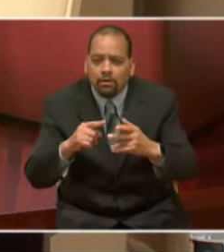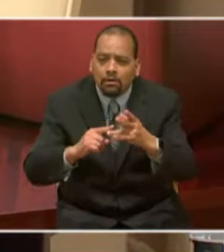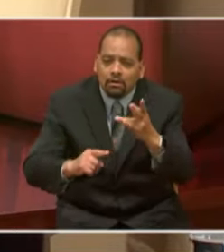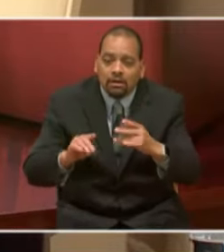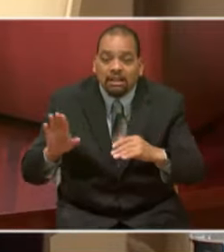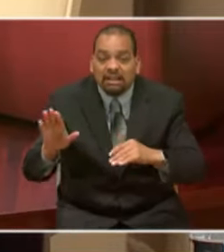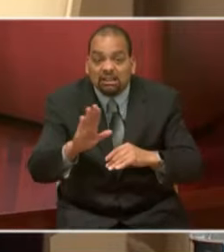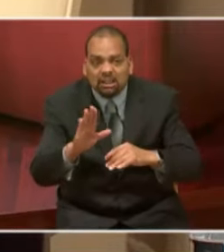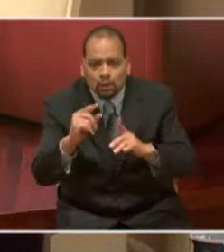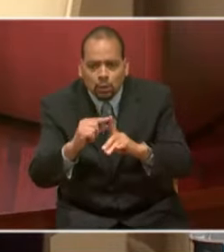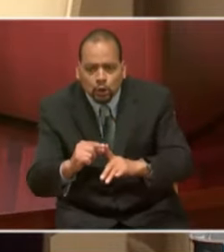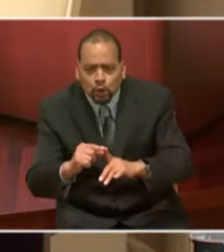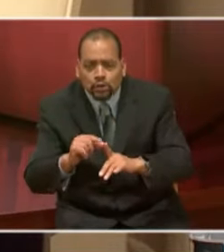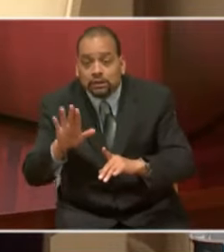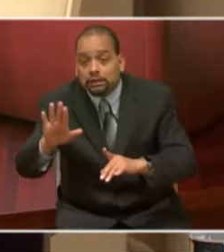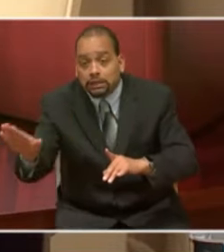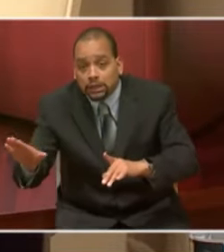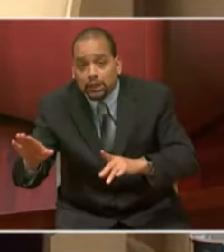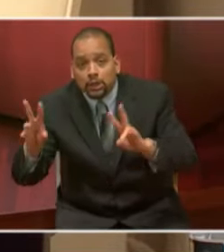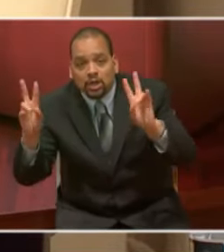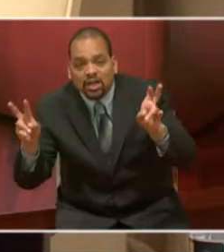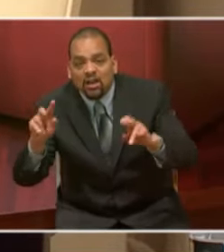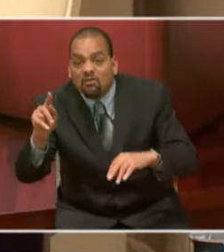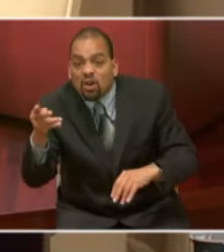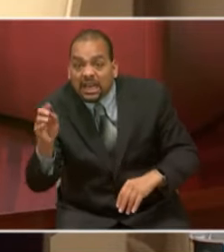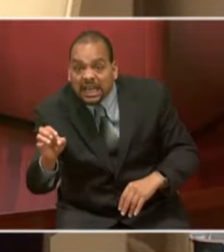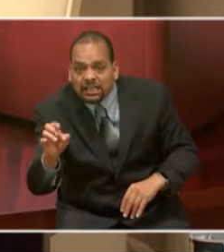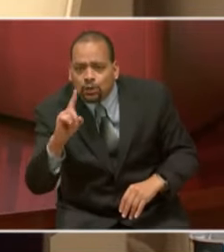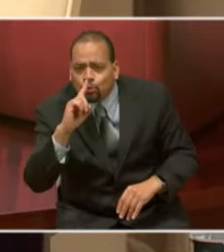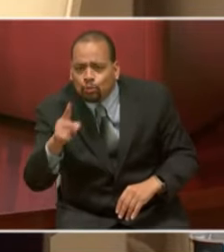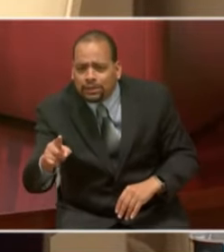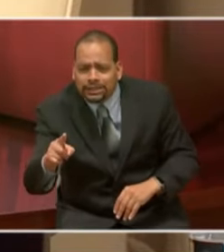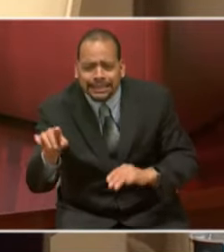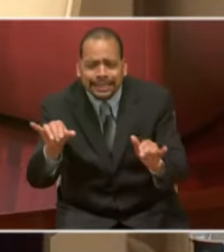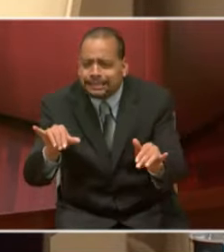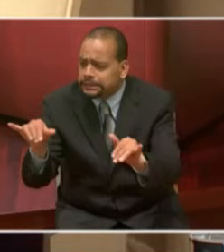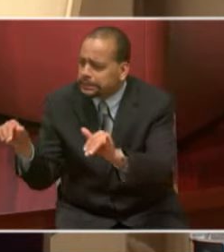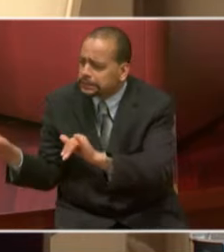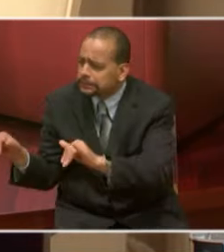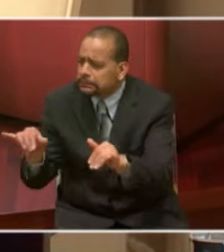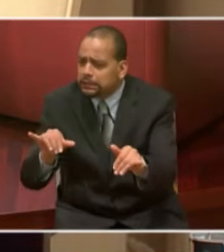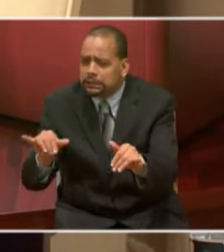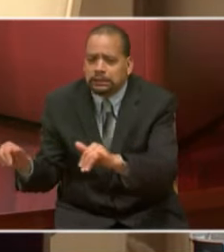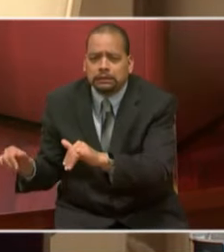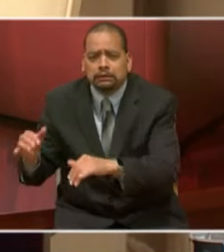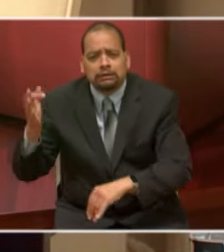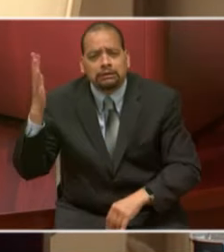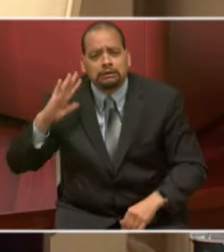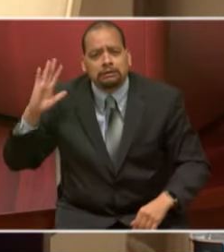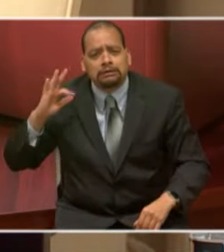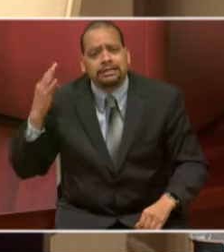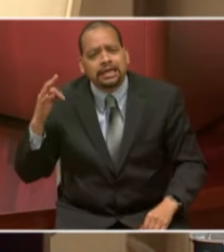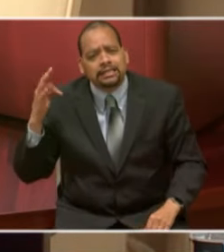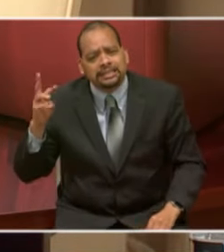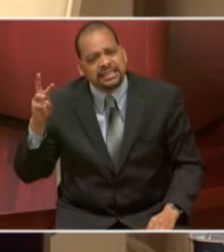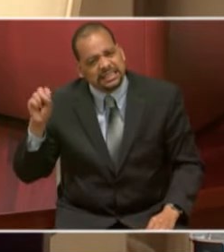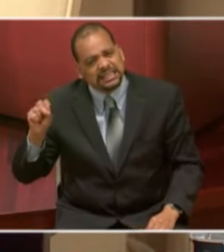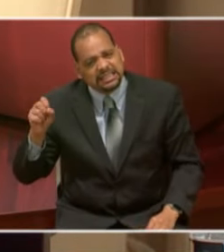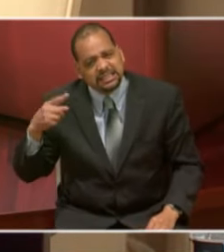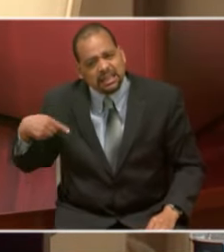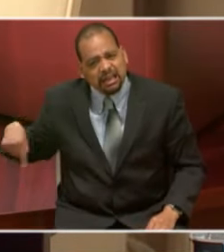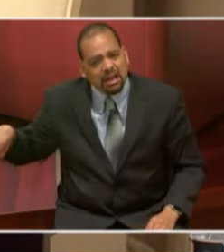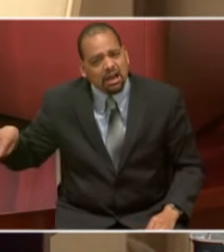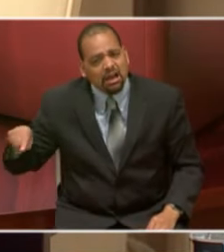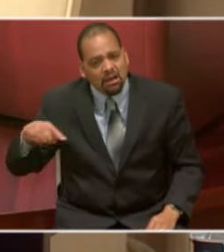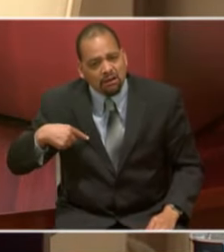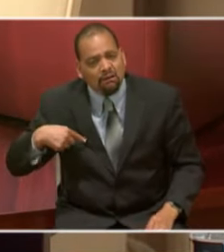We, I'm afraid, have reached the end of our scheduled time here. I know there will be an opportunity, I think, for